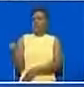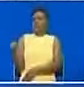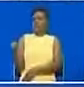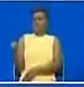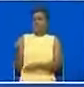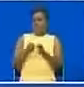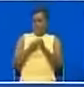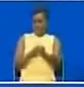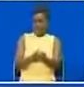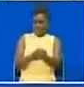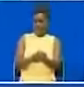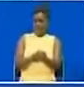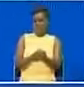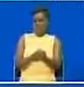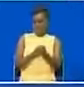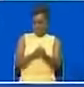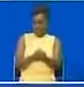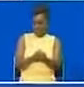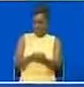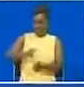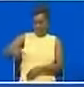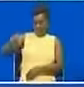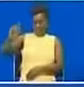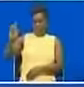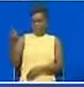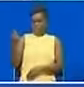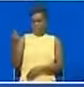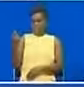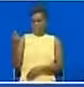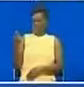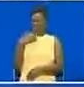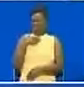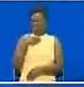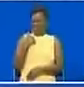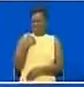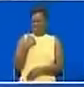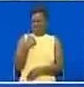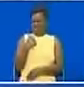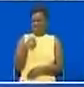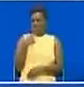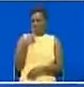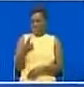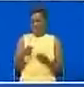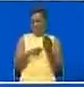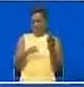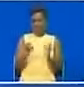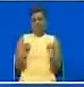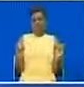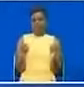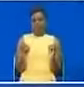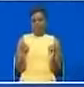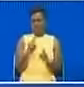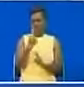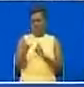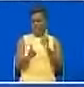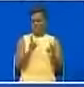Elected leaders and party officials in the Mount Kenya region appear reluctant to popularize the new party. This is raising jitters